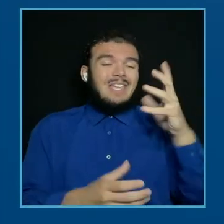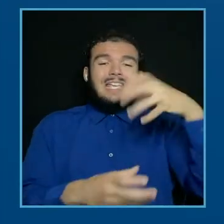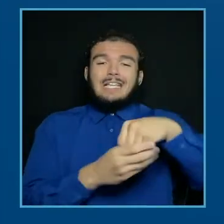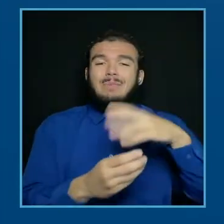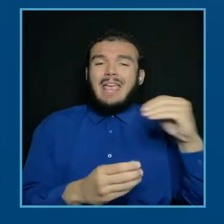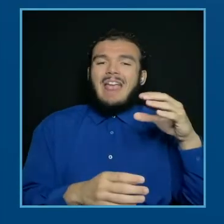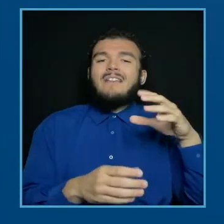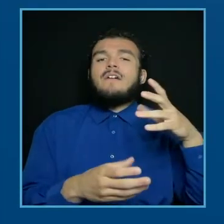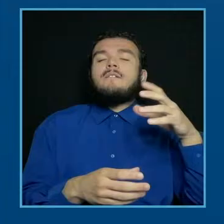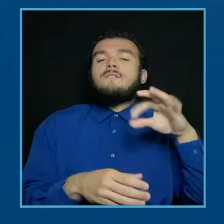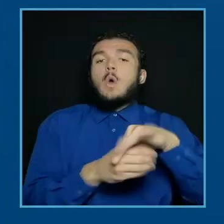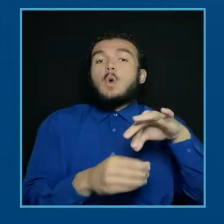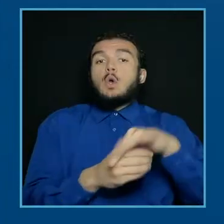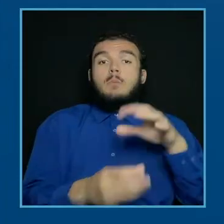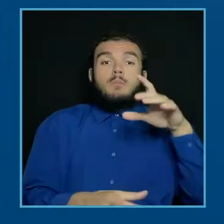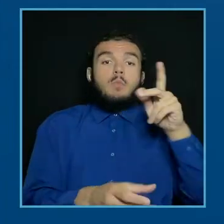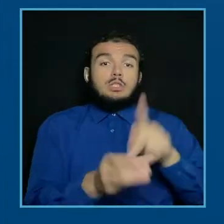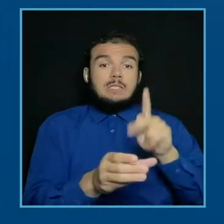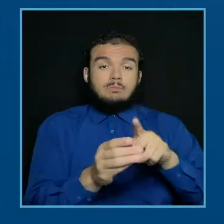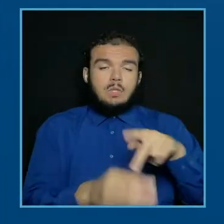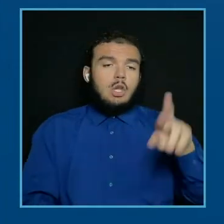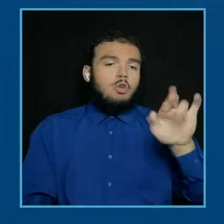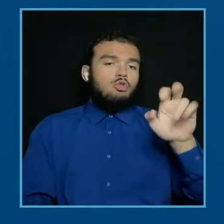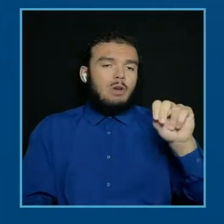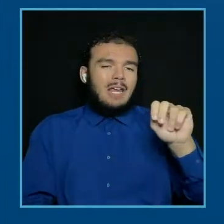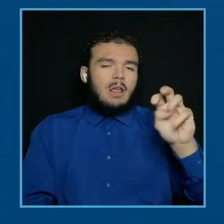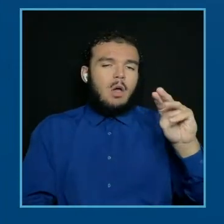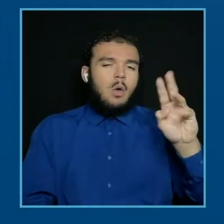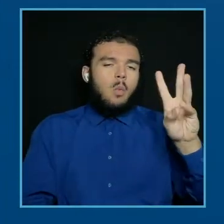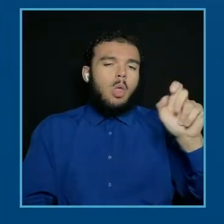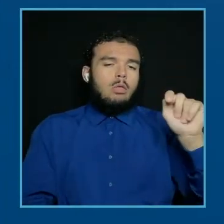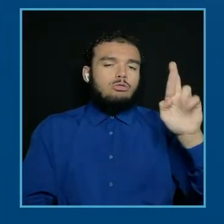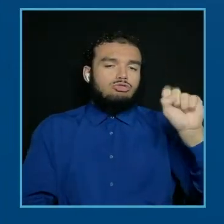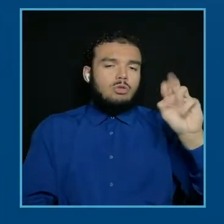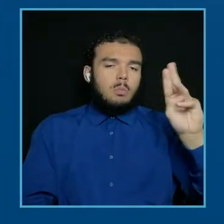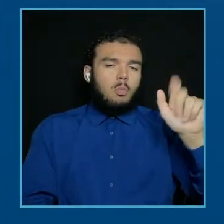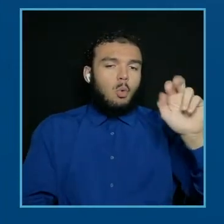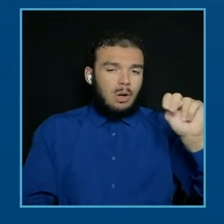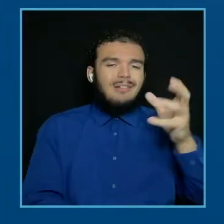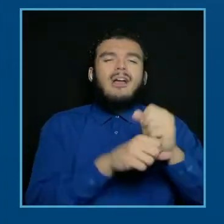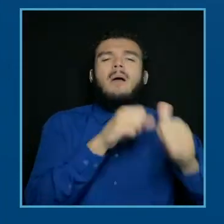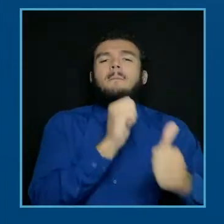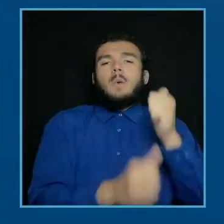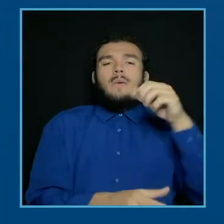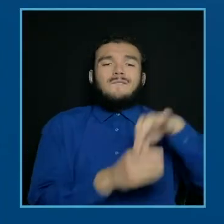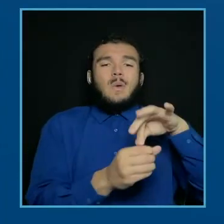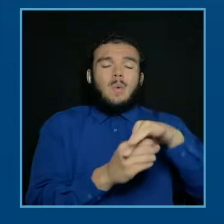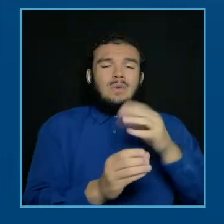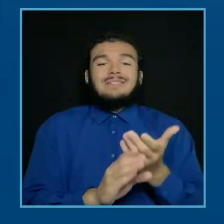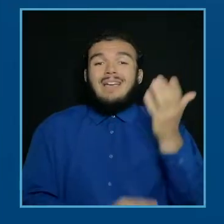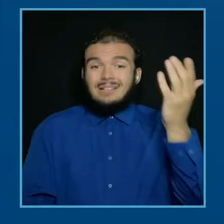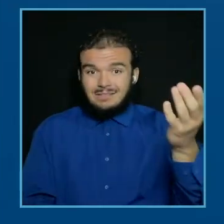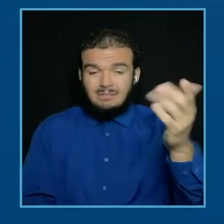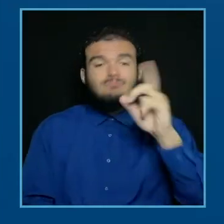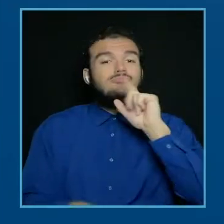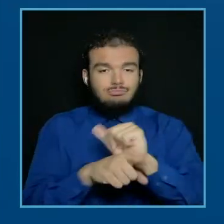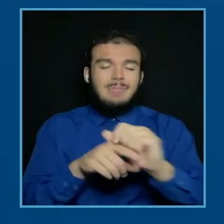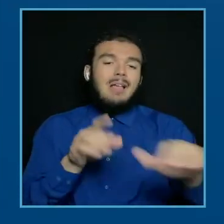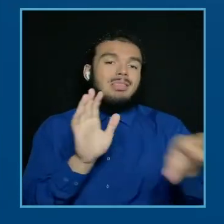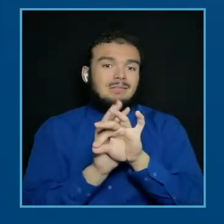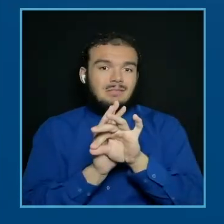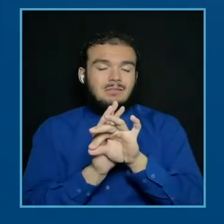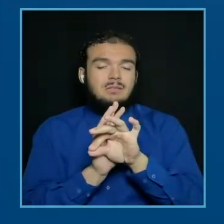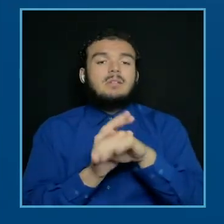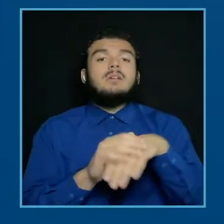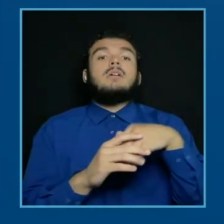Participation, Raina Walters Morgan received a majority of the votes cast and was elected. On